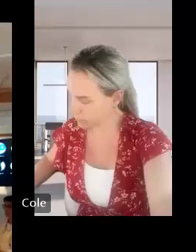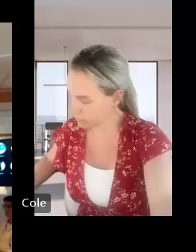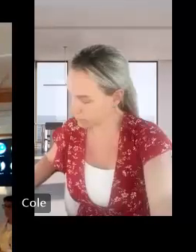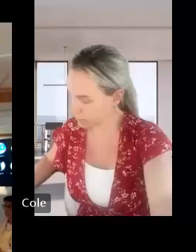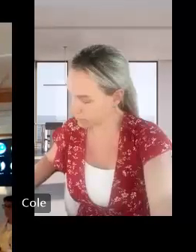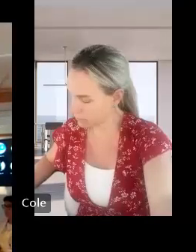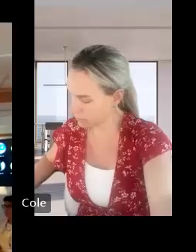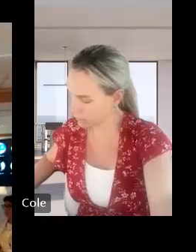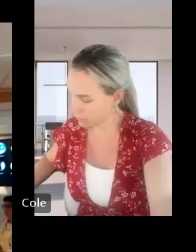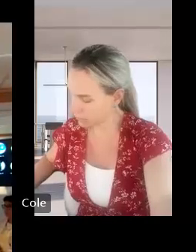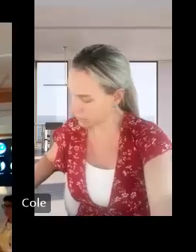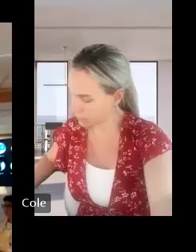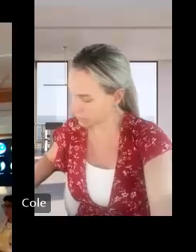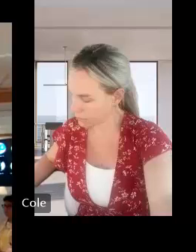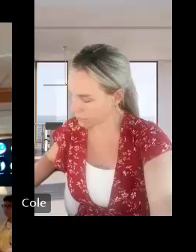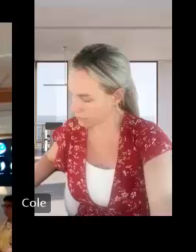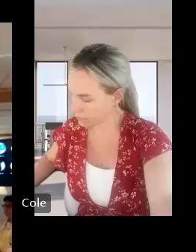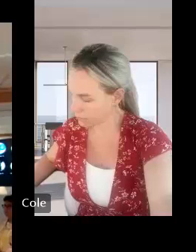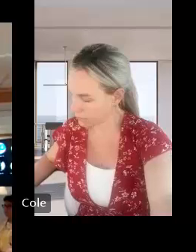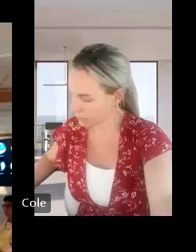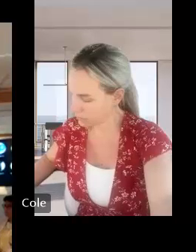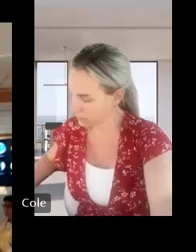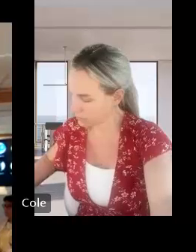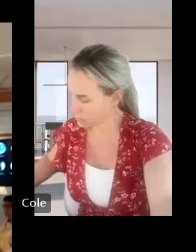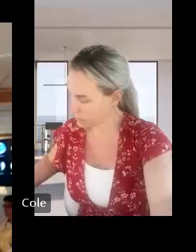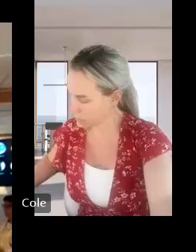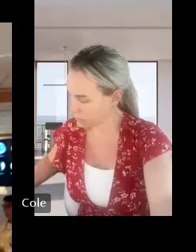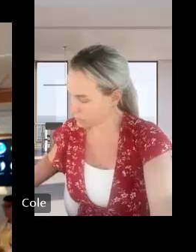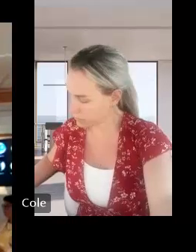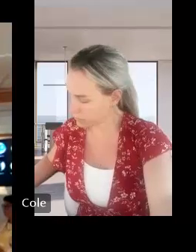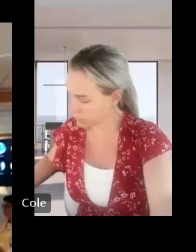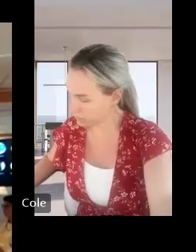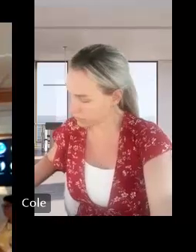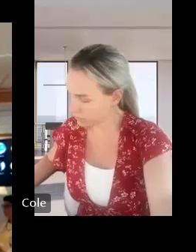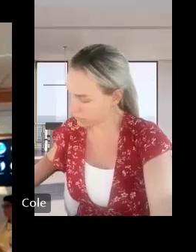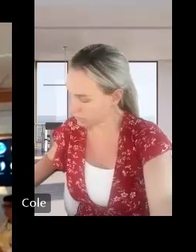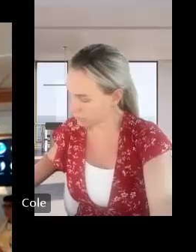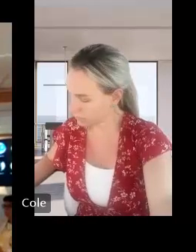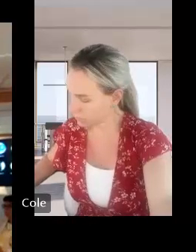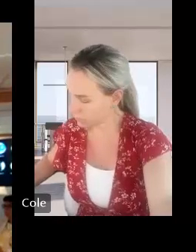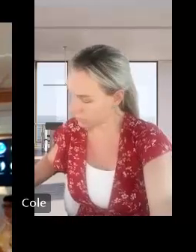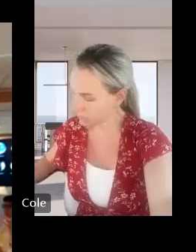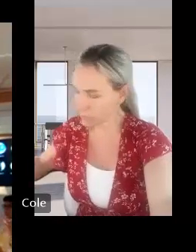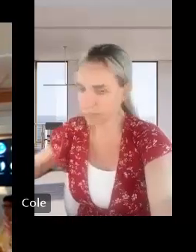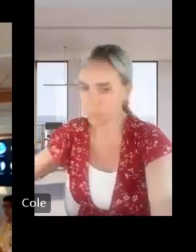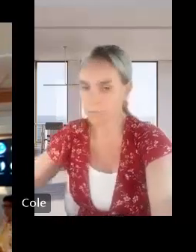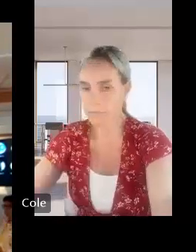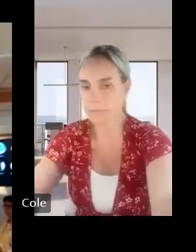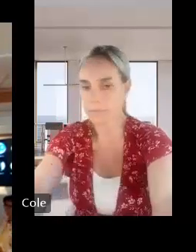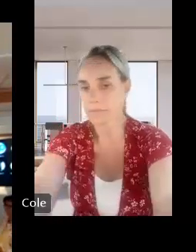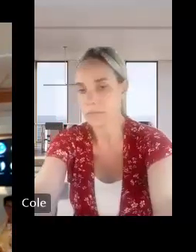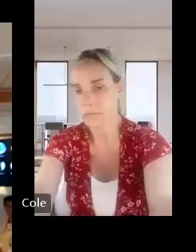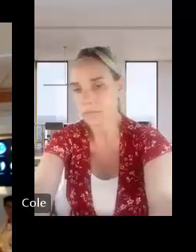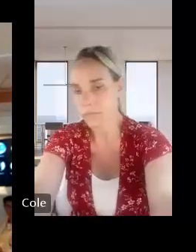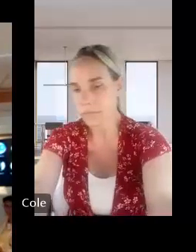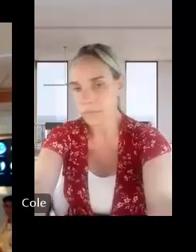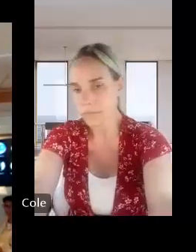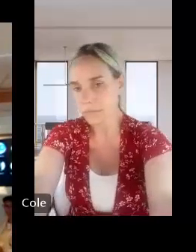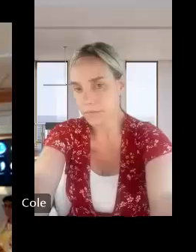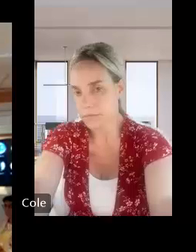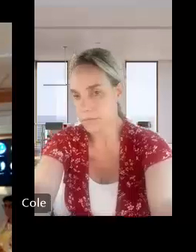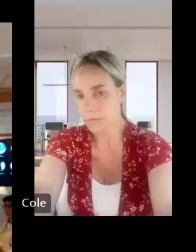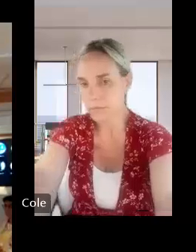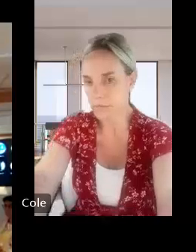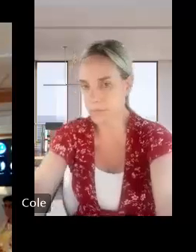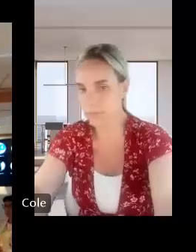to advertise. Okay. Yeah. So, yeah. Any further questions? Trustee Johann? Yep. Thank you. Okay.